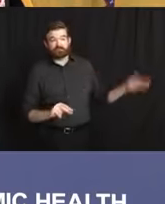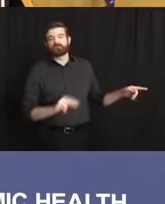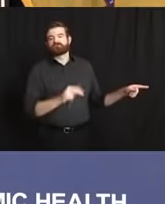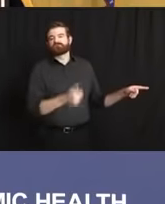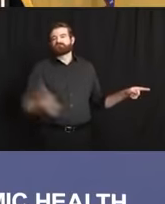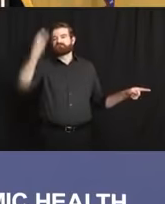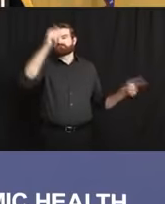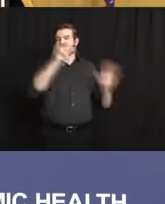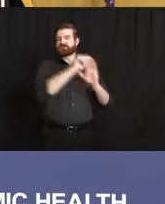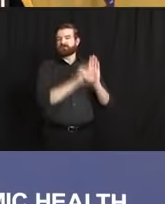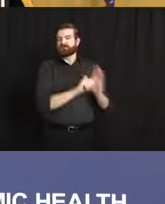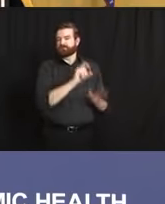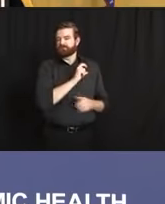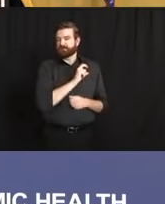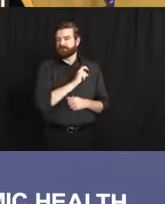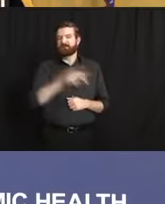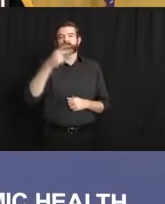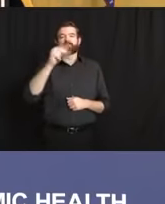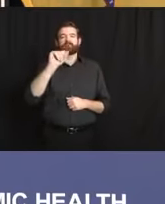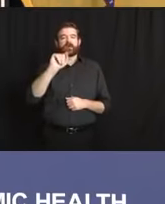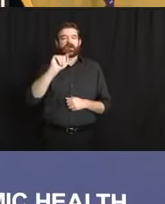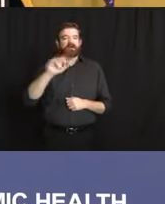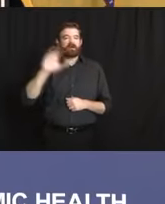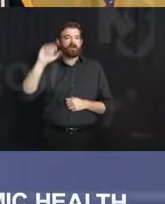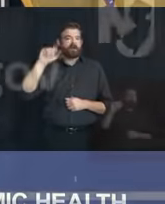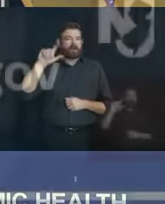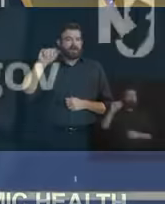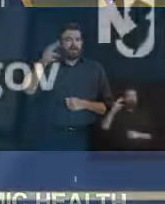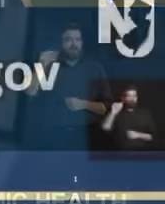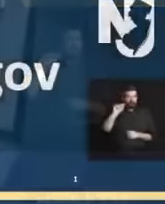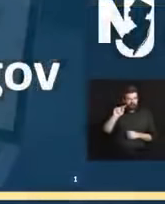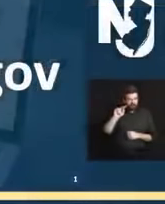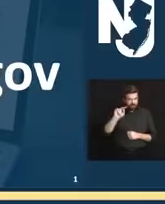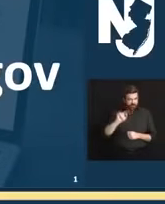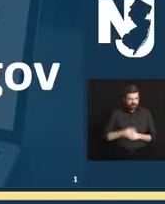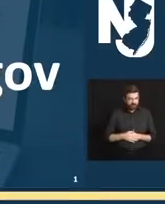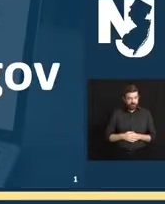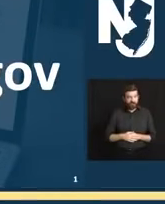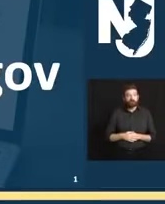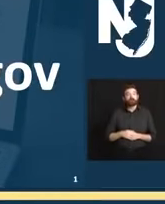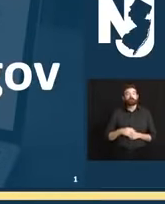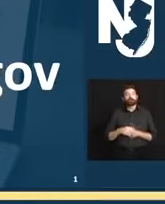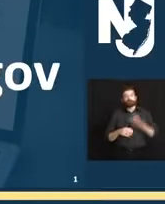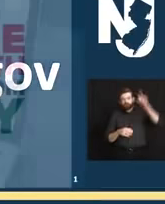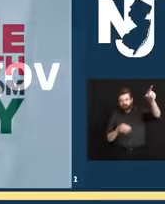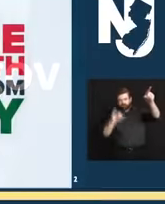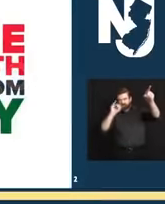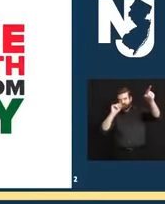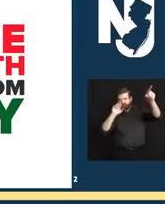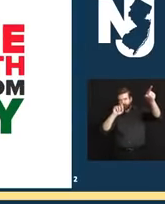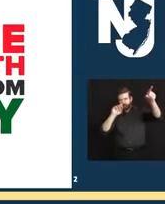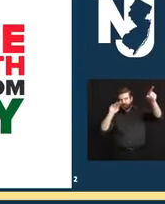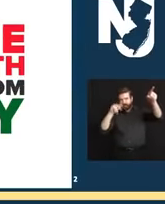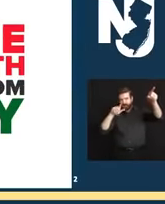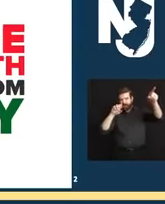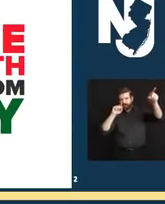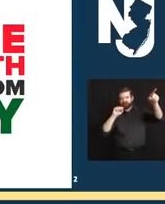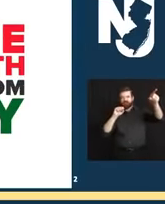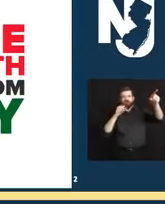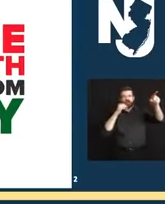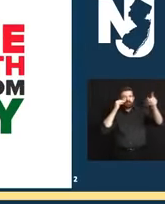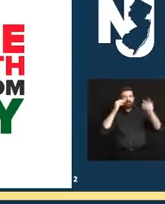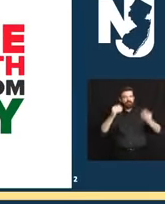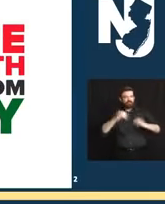Director of the Office of Homeland Security and Preparedness, Jared Maples. Good morning, everyone. We must begin by marking that today